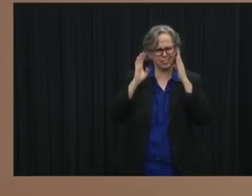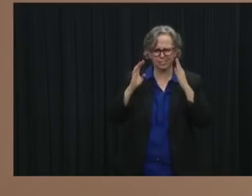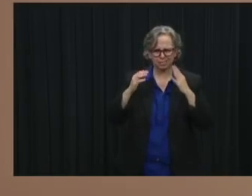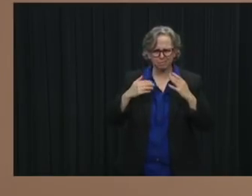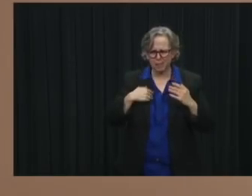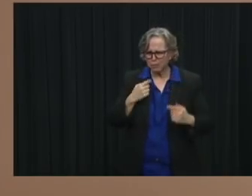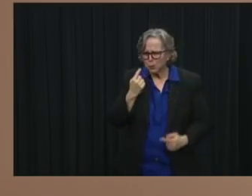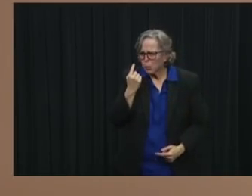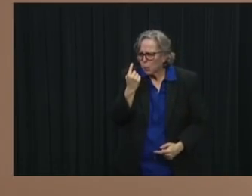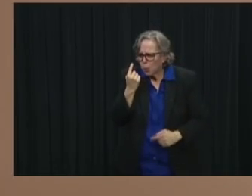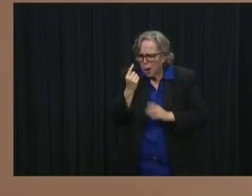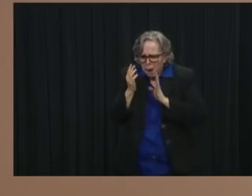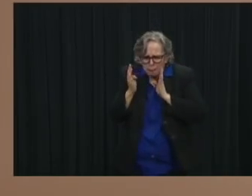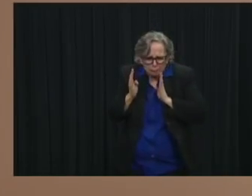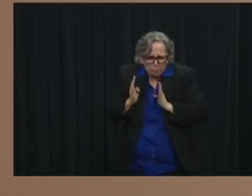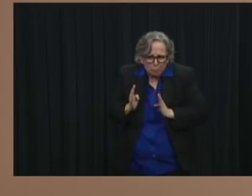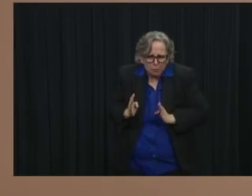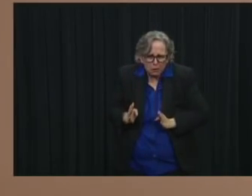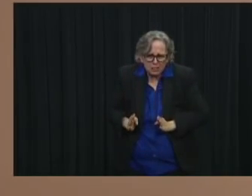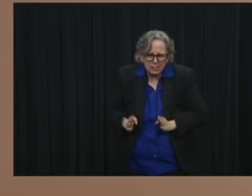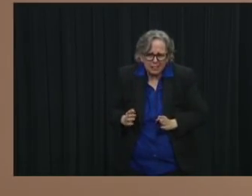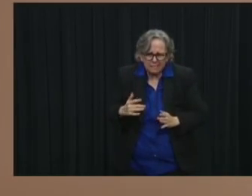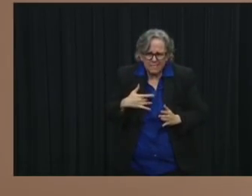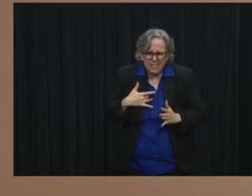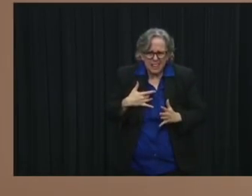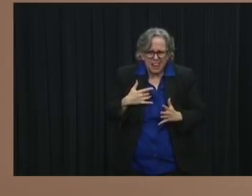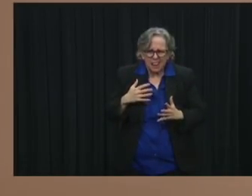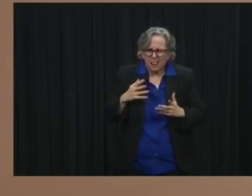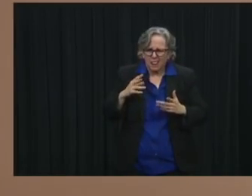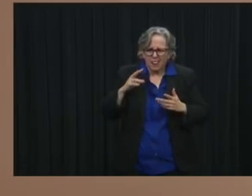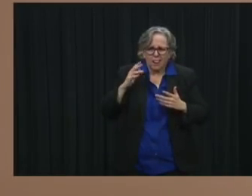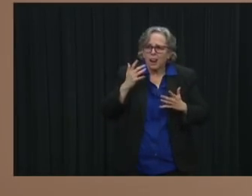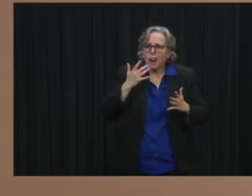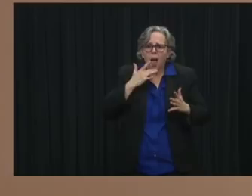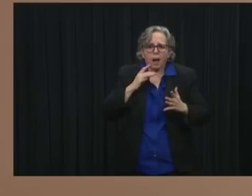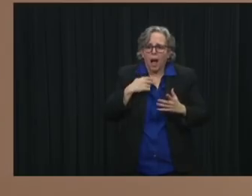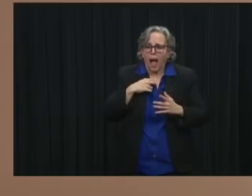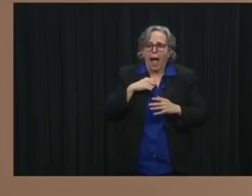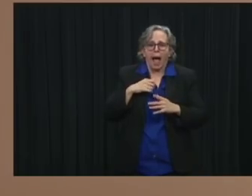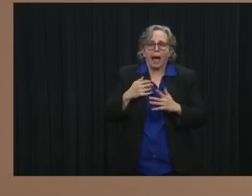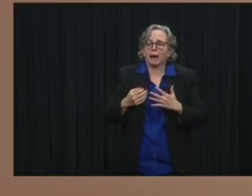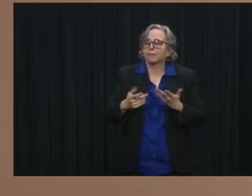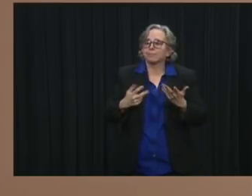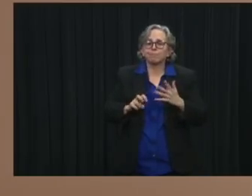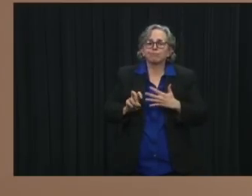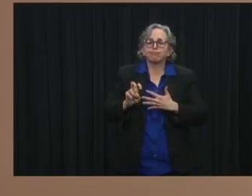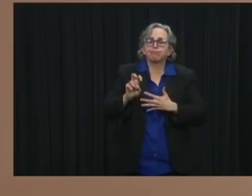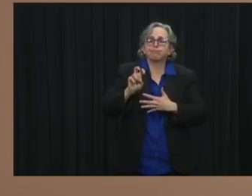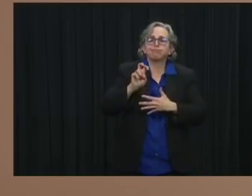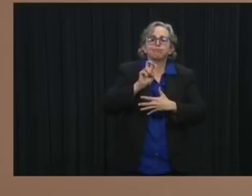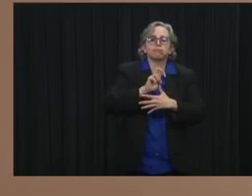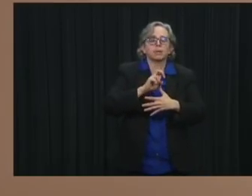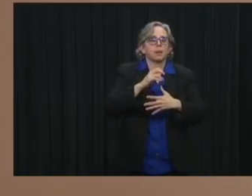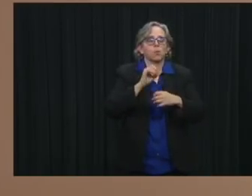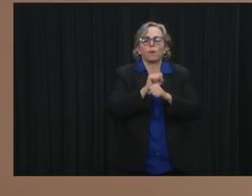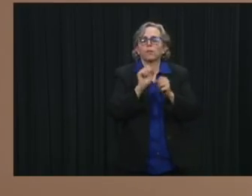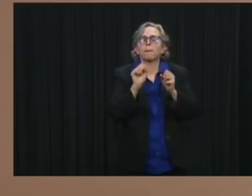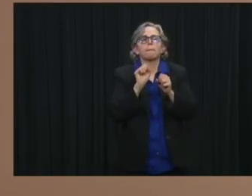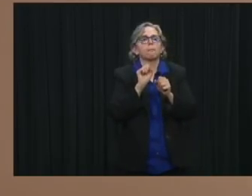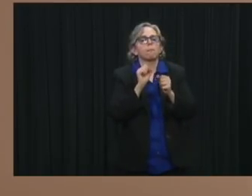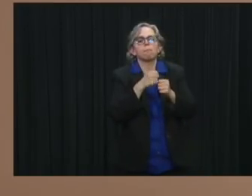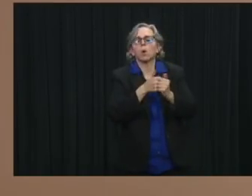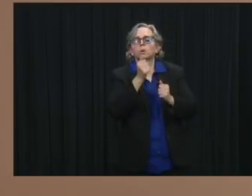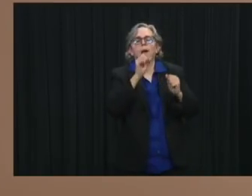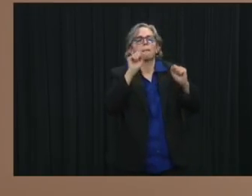lot of serendipity that brought me to the good fortune of working for the most amazing governor and First Lady and